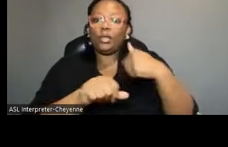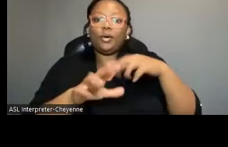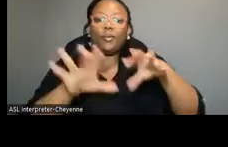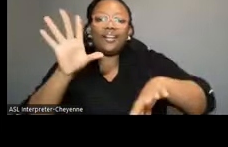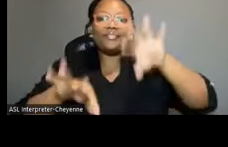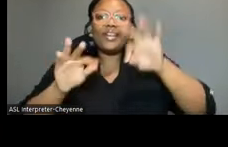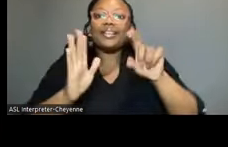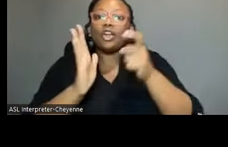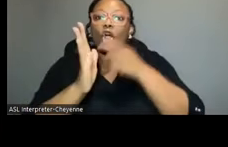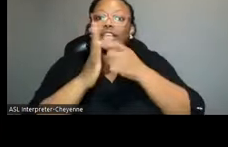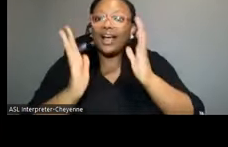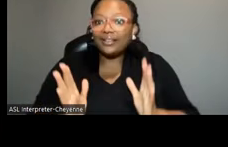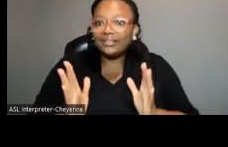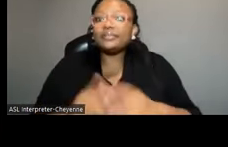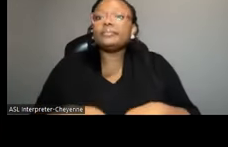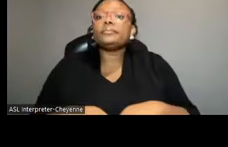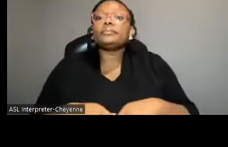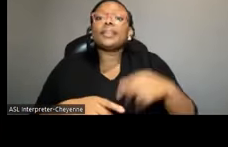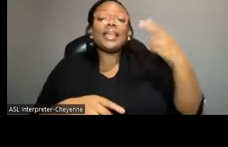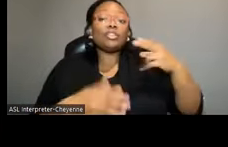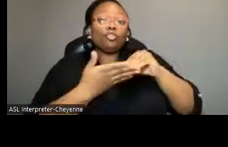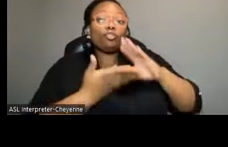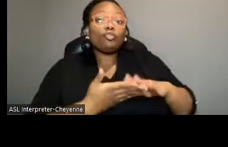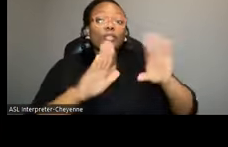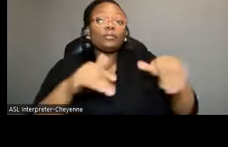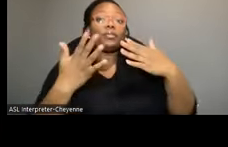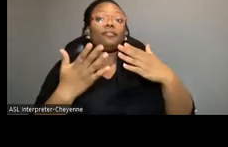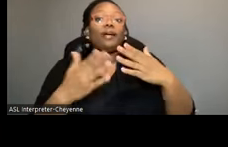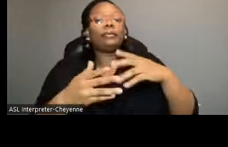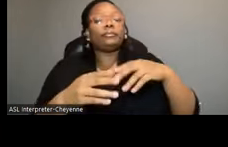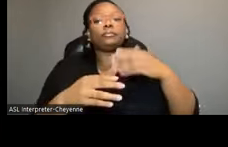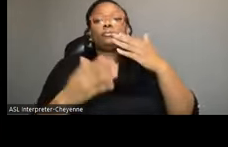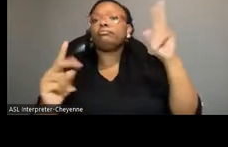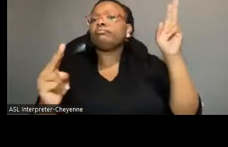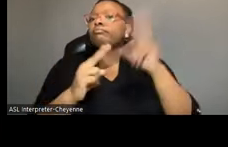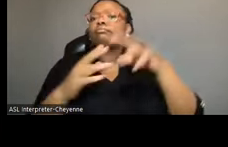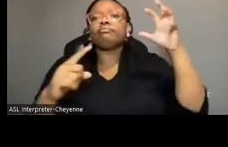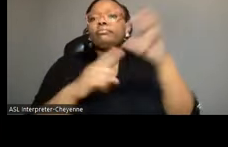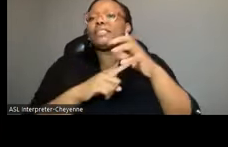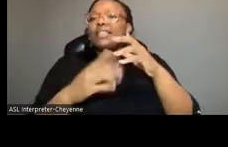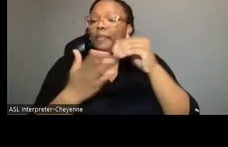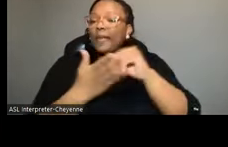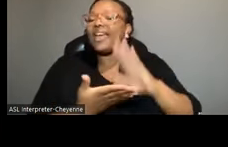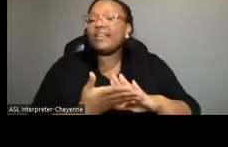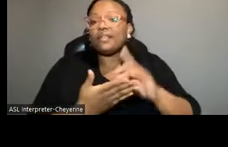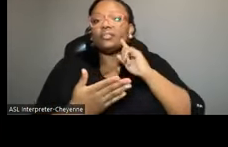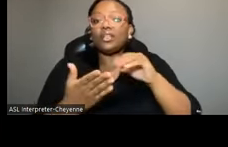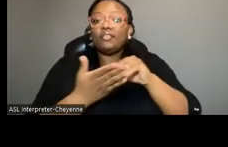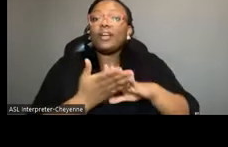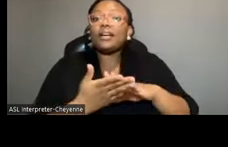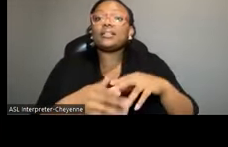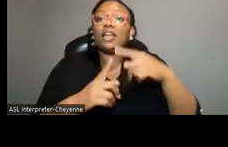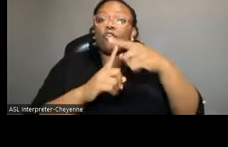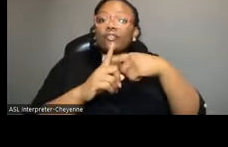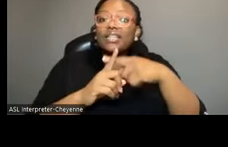as archaeologists. Historical records are providing excellent evidence from the instrumental record itself, that's basically records of temperature,